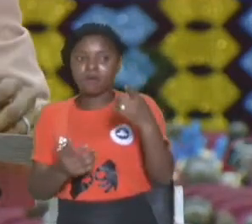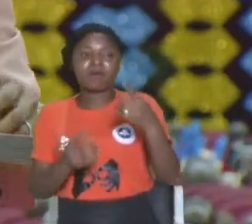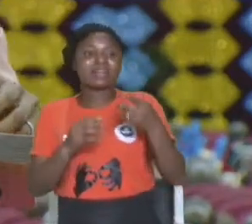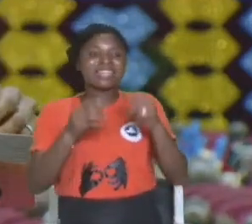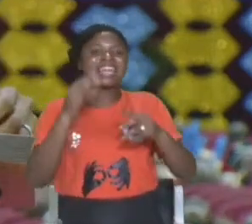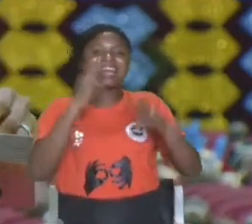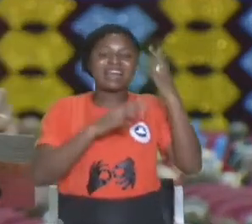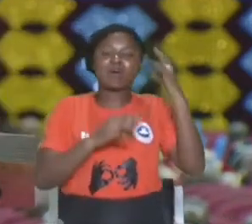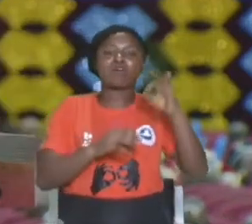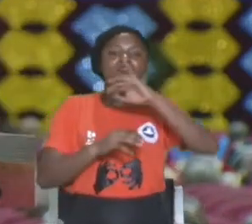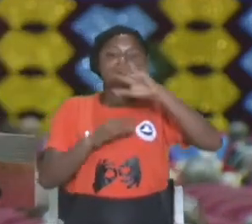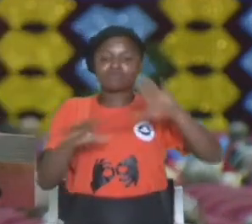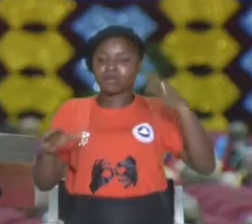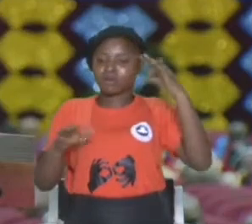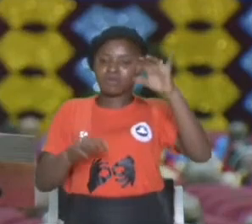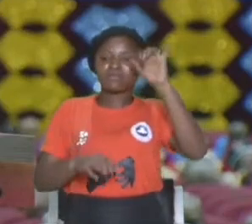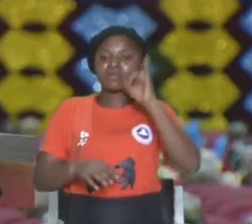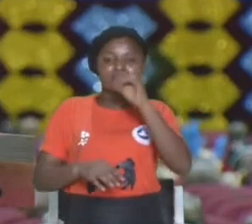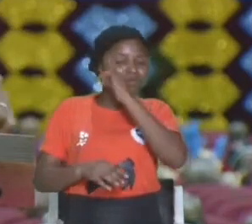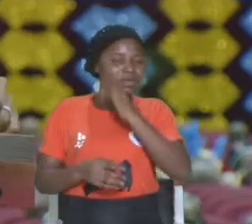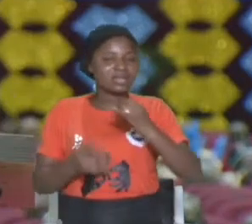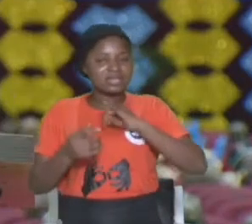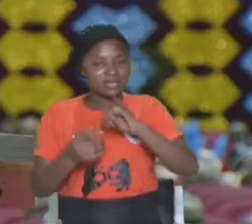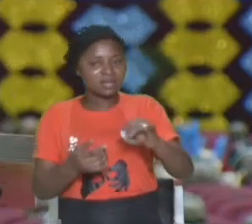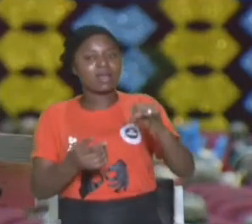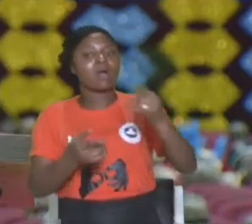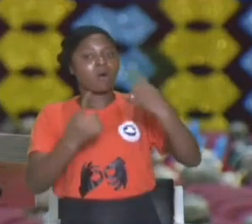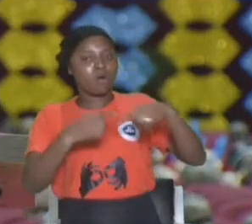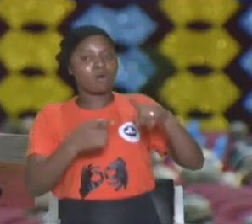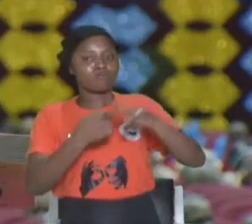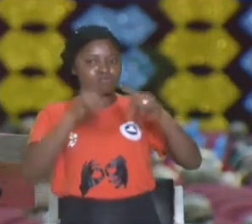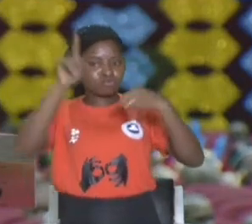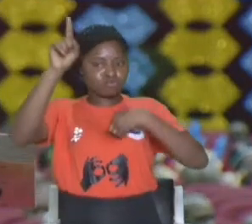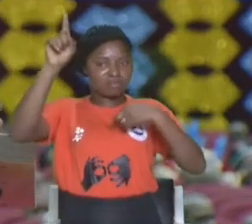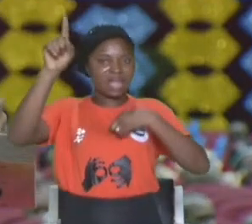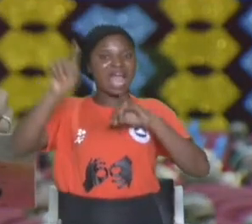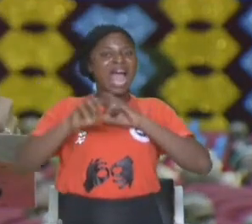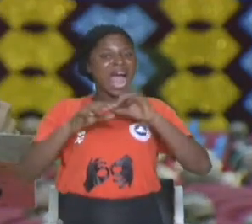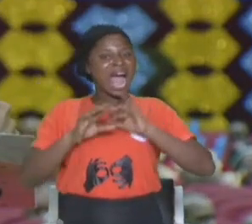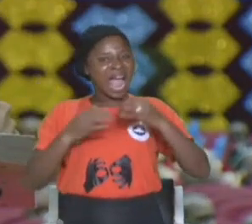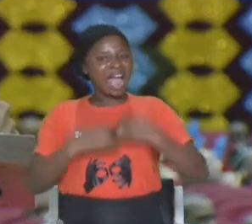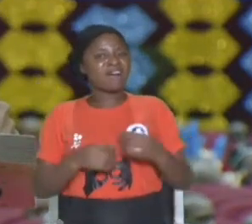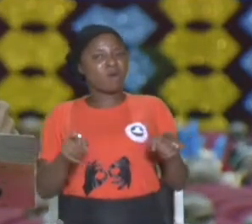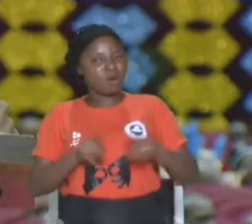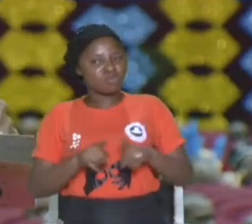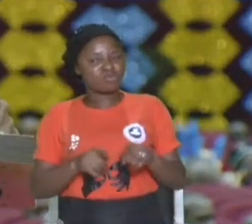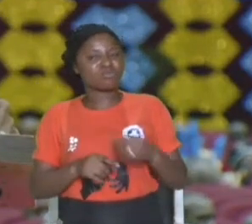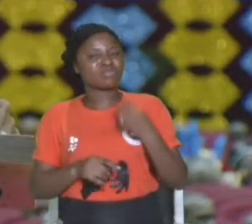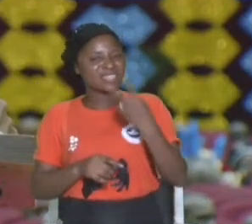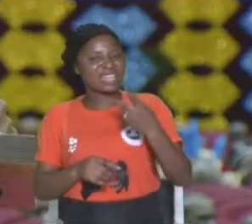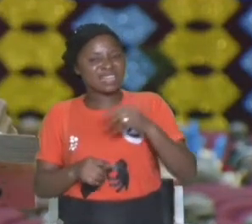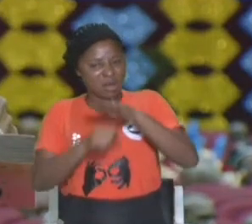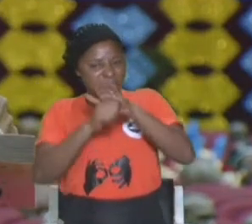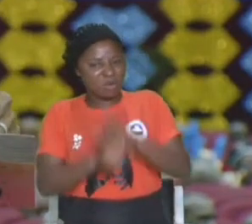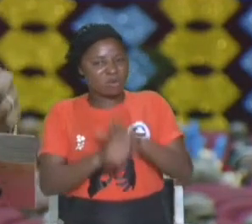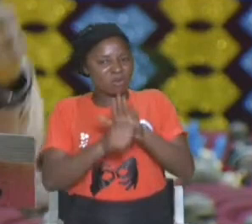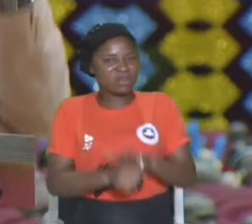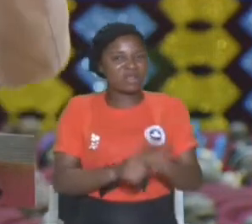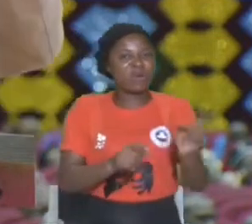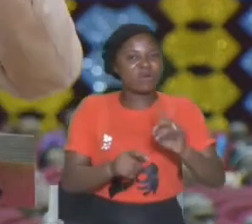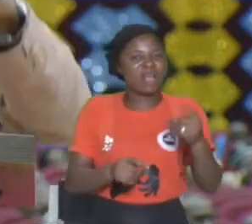the children of Israel is come unto me, and I have also seen the oppression wherewith